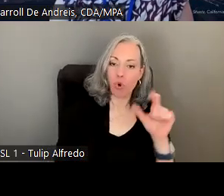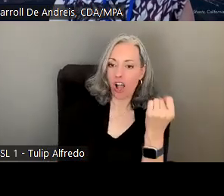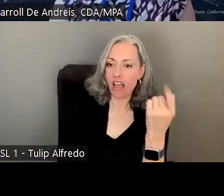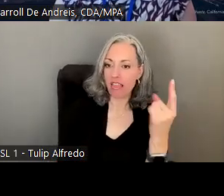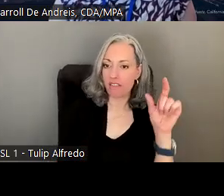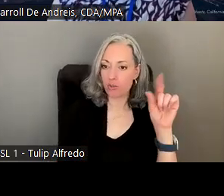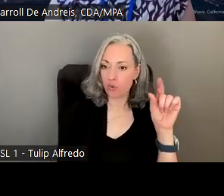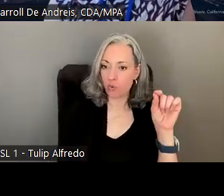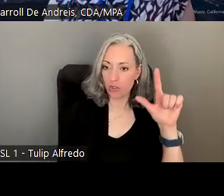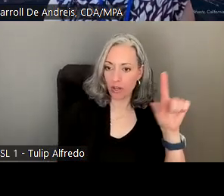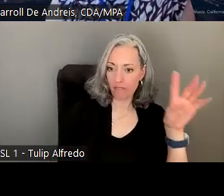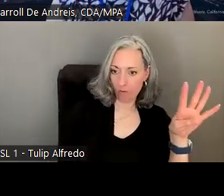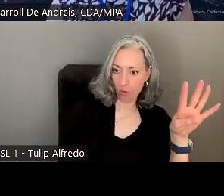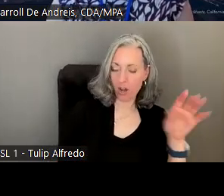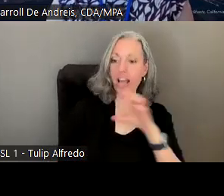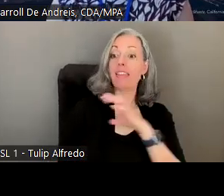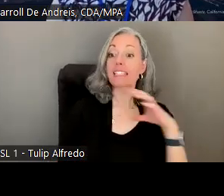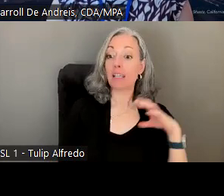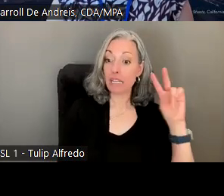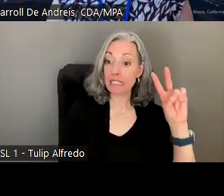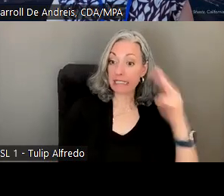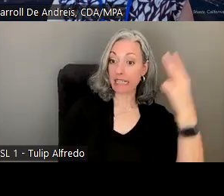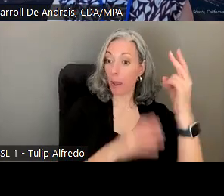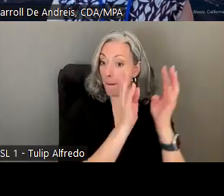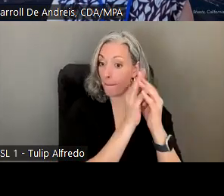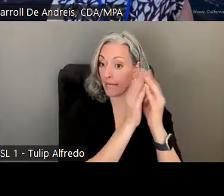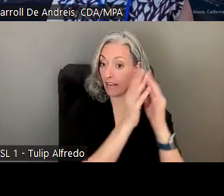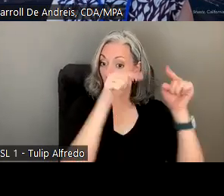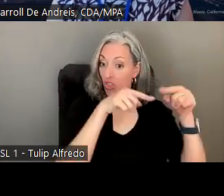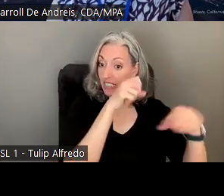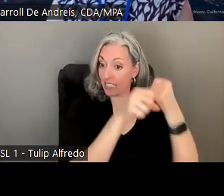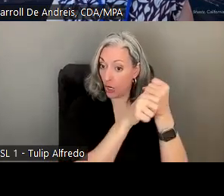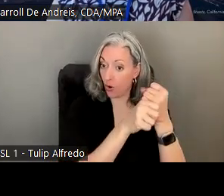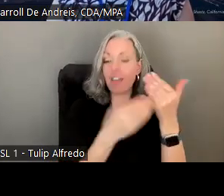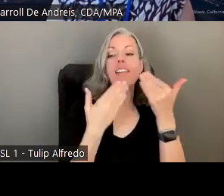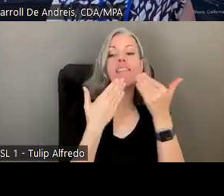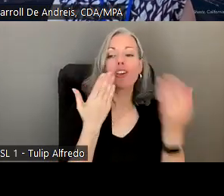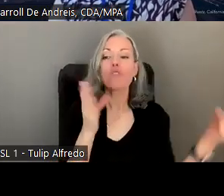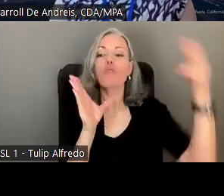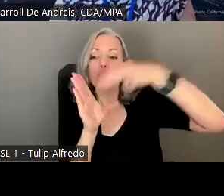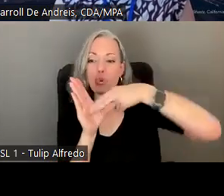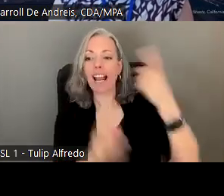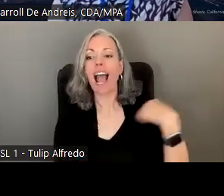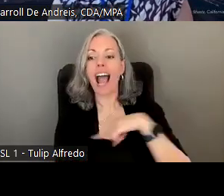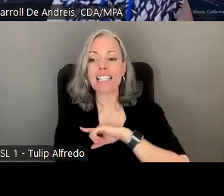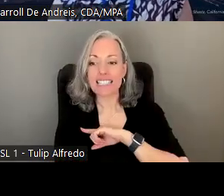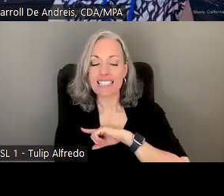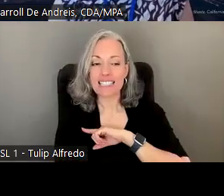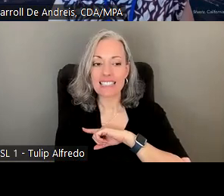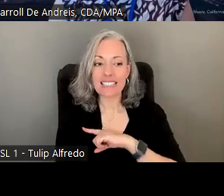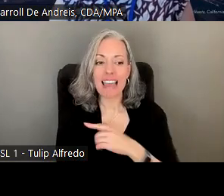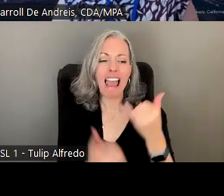2024, and this is the committee's second meeting for 2024. So thank you for joining us. I'm going to go ahead and go over a